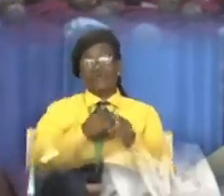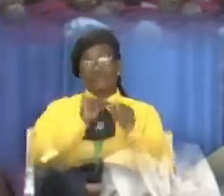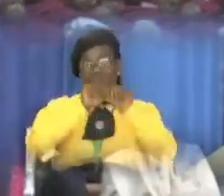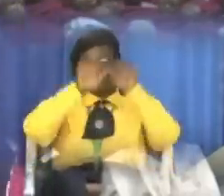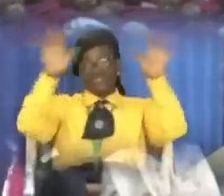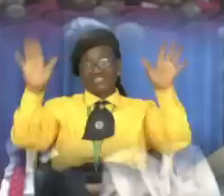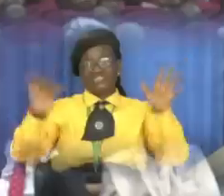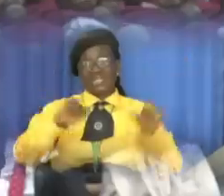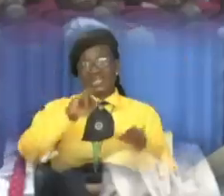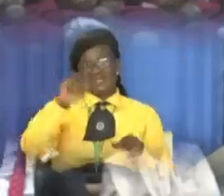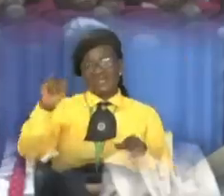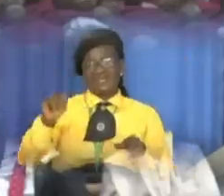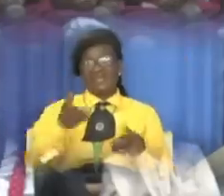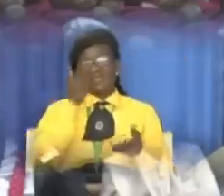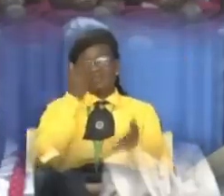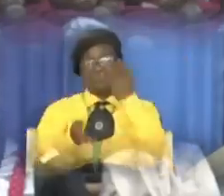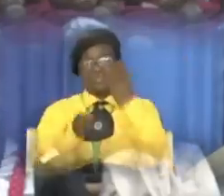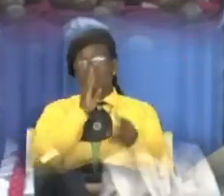Maybe I just tell you